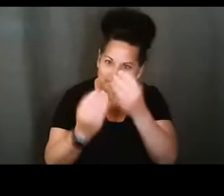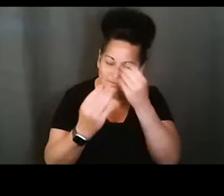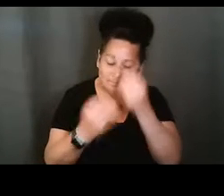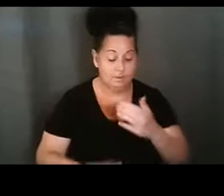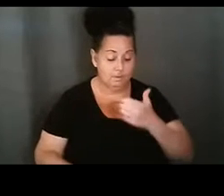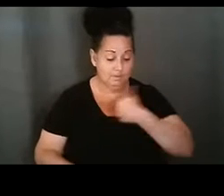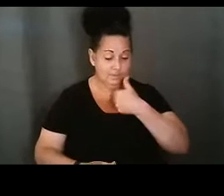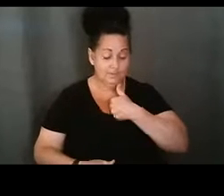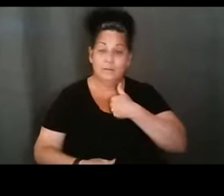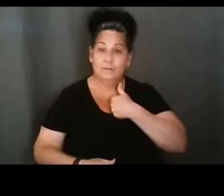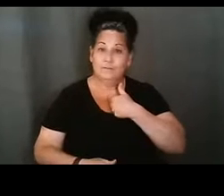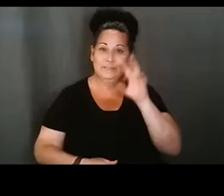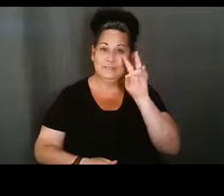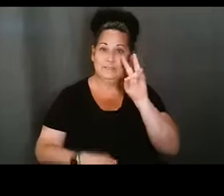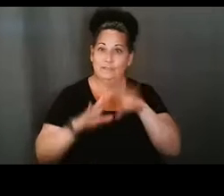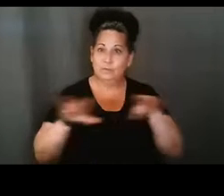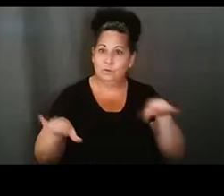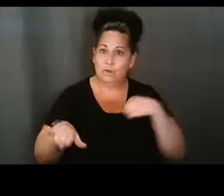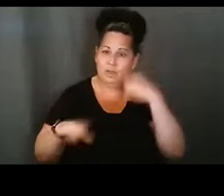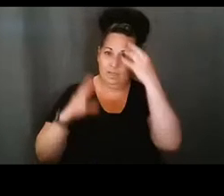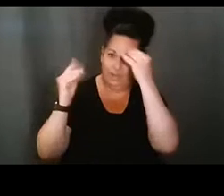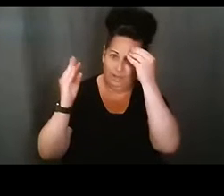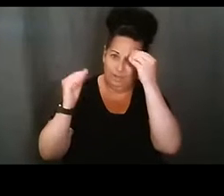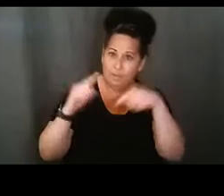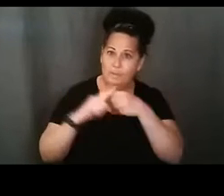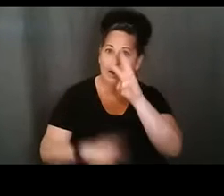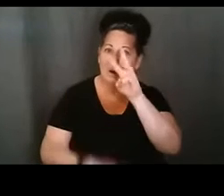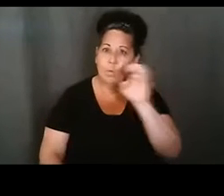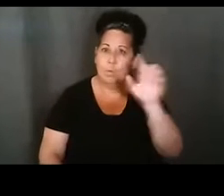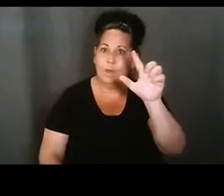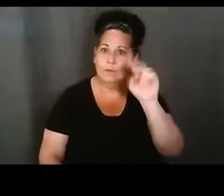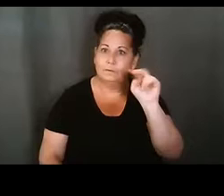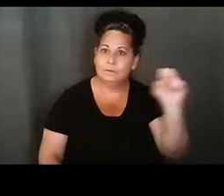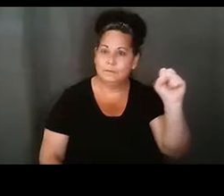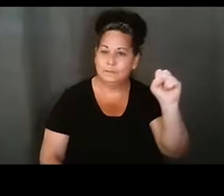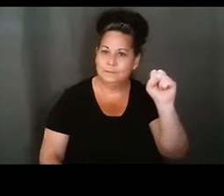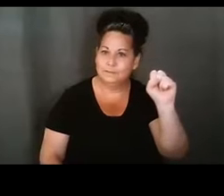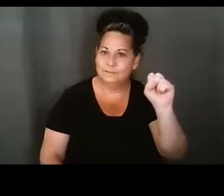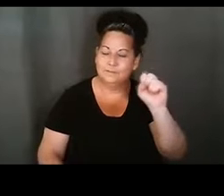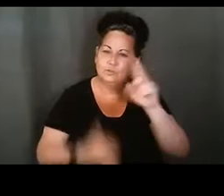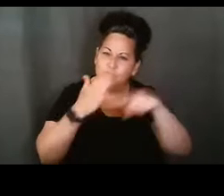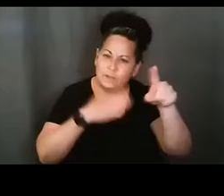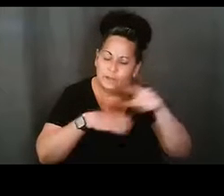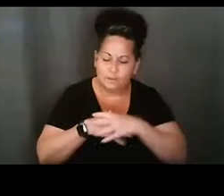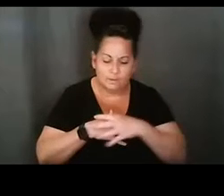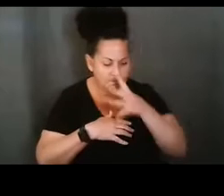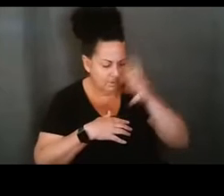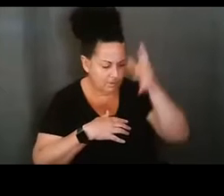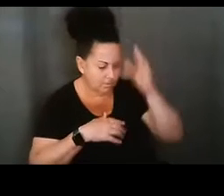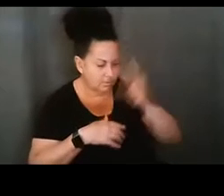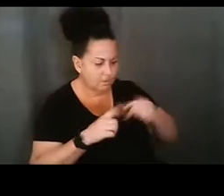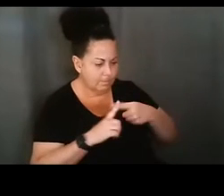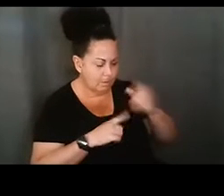I was thinking about what you said about that wellness check and the parent that was talking about her experiences that she's